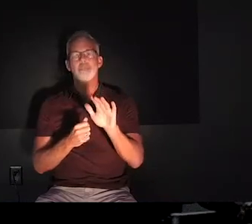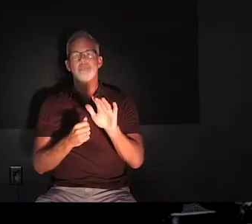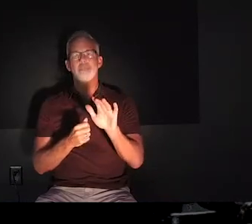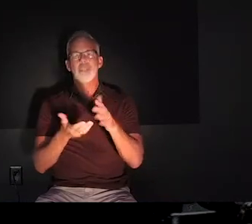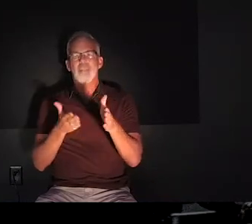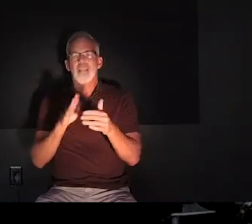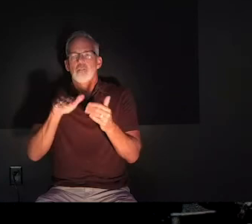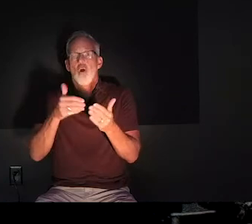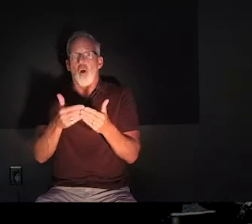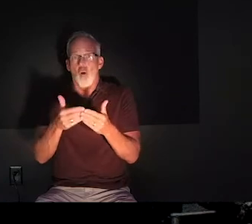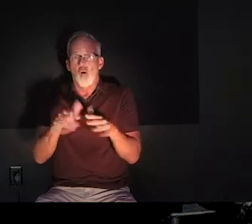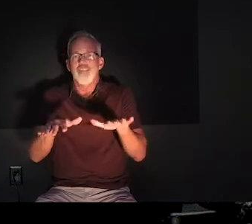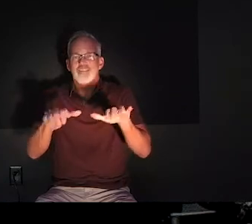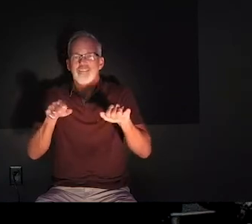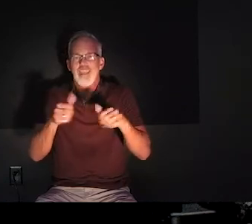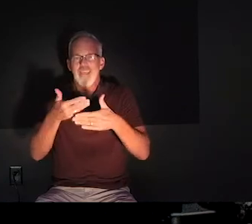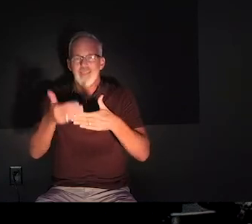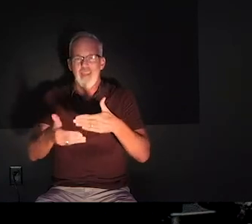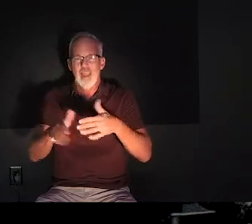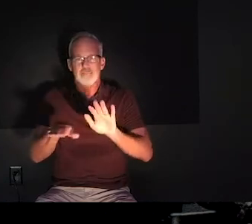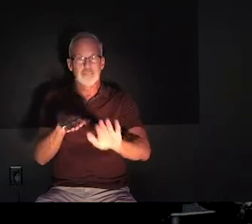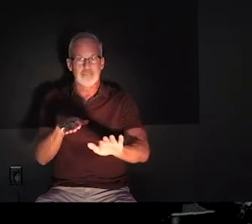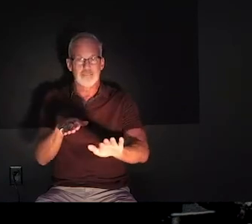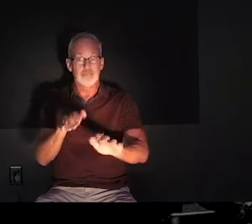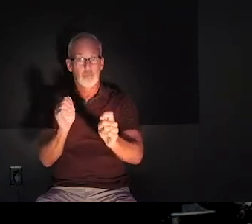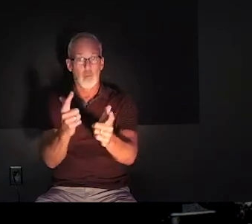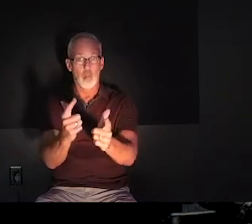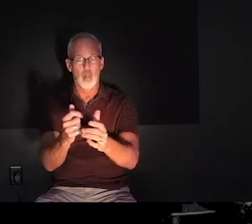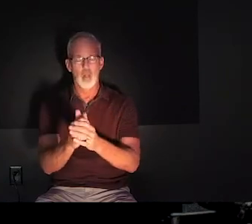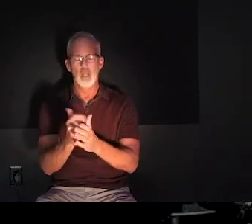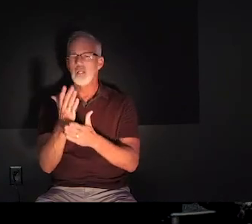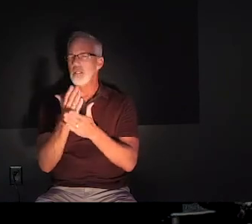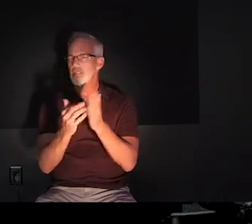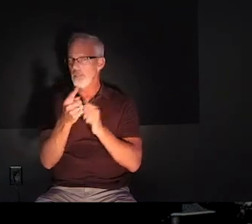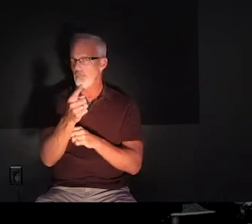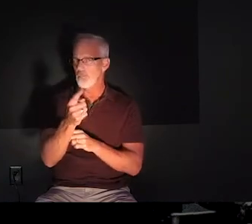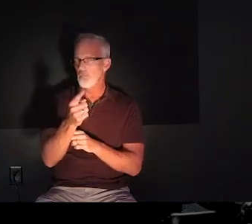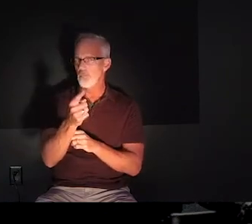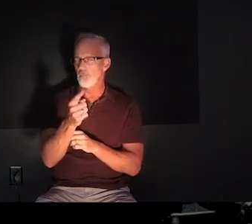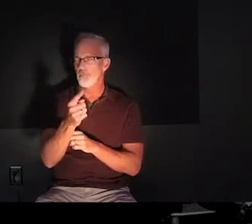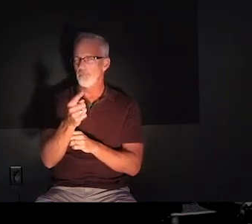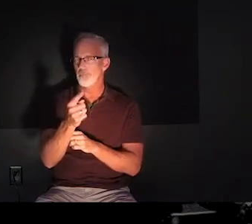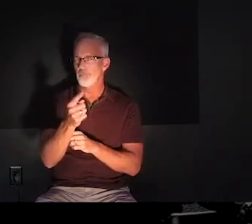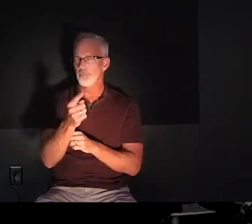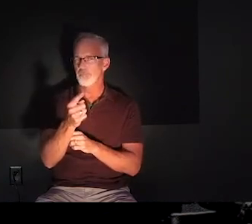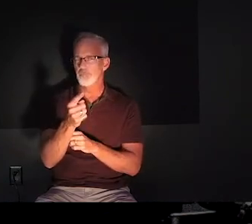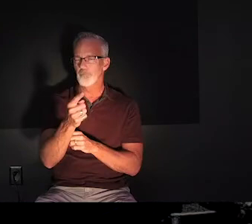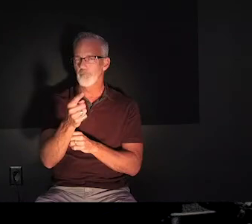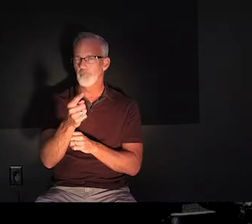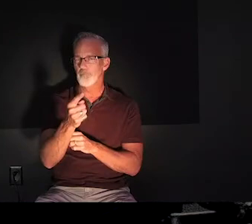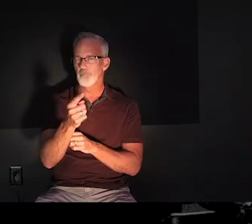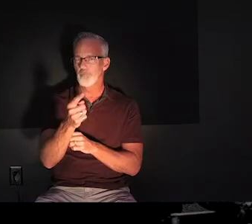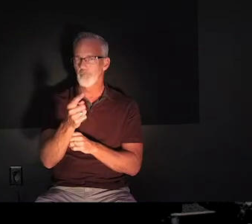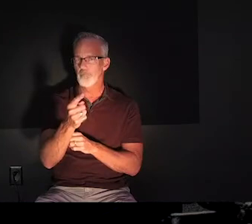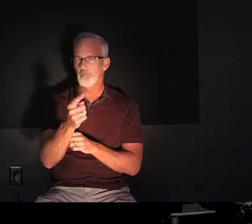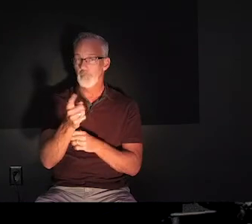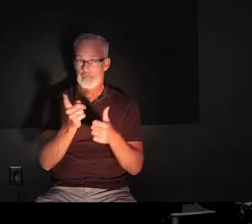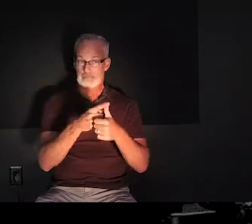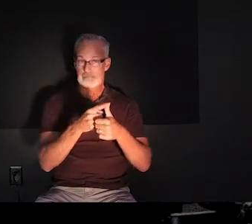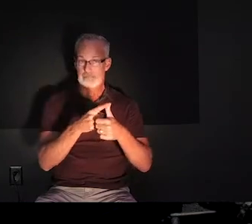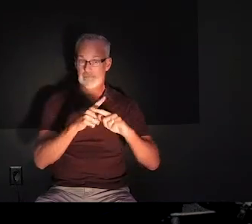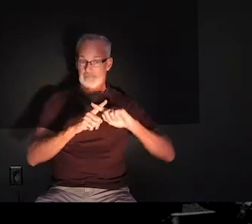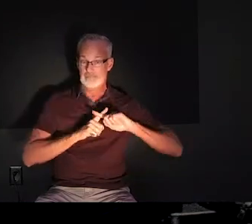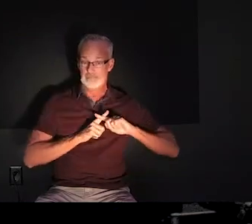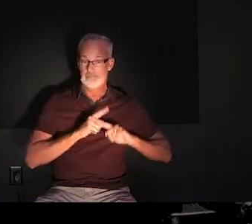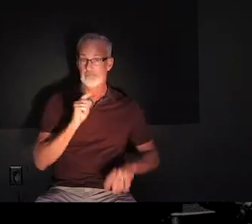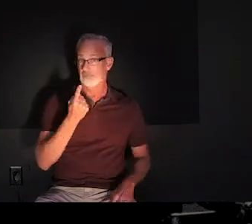Let's all take the next step. For some of you, that step today was to trust Jesus Christ in